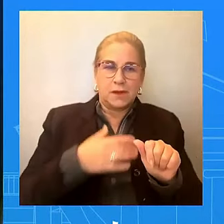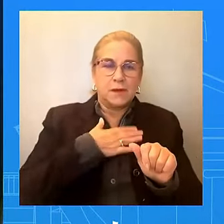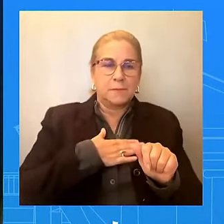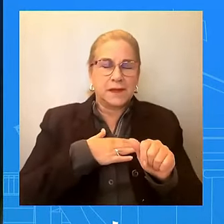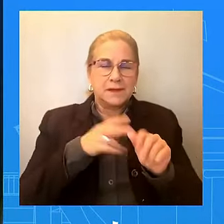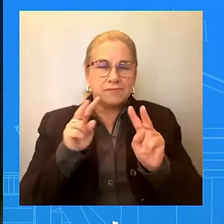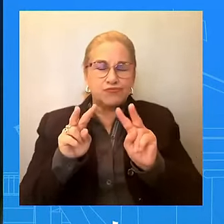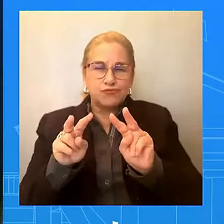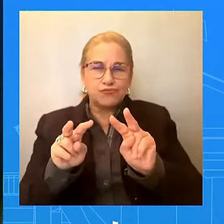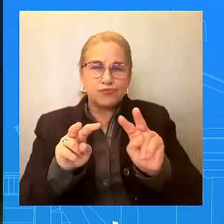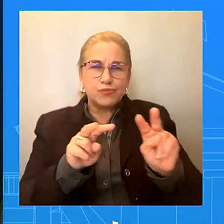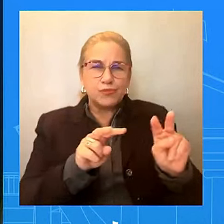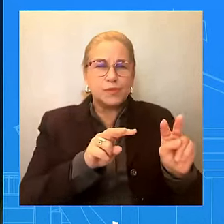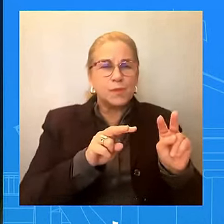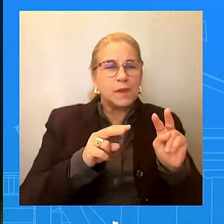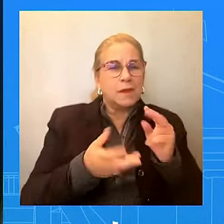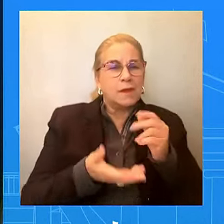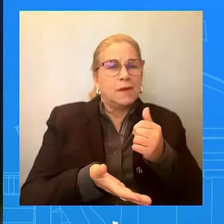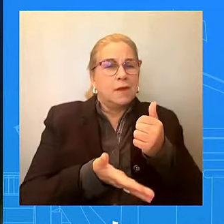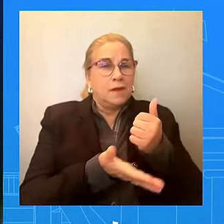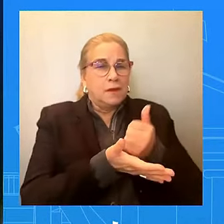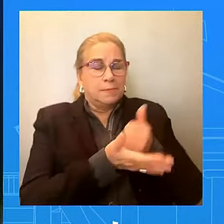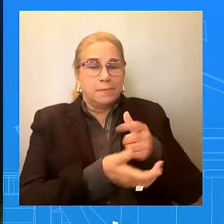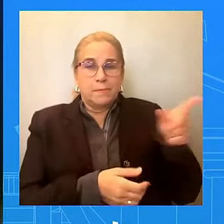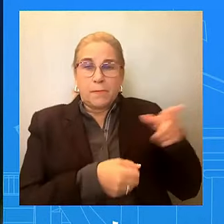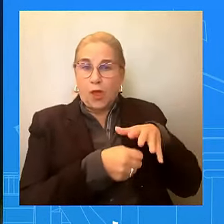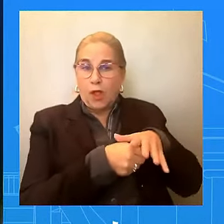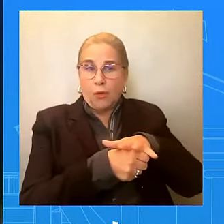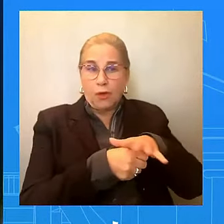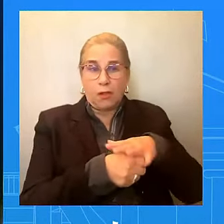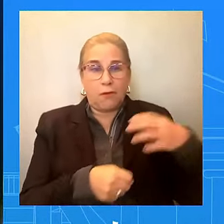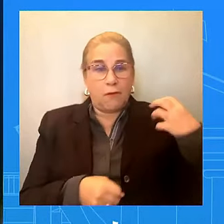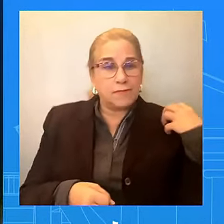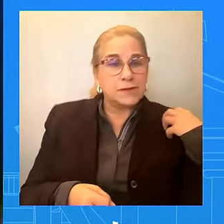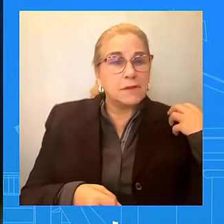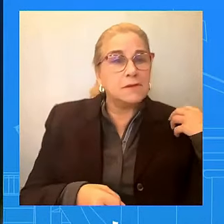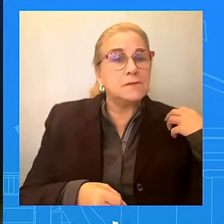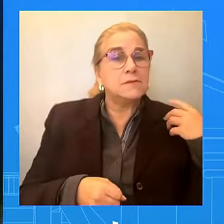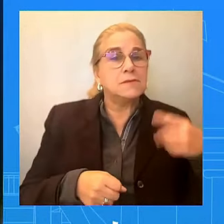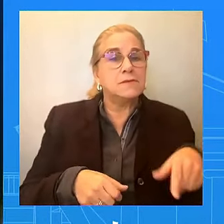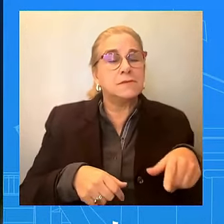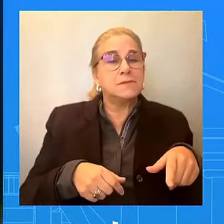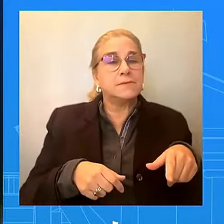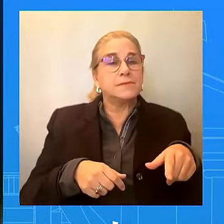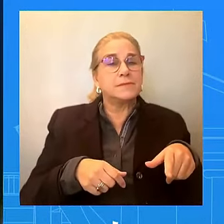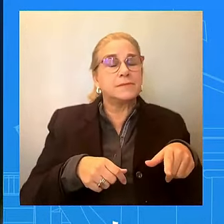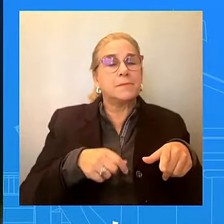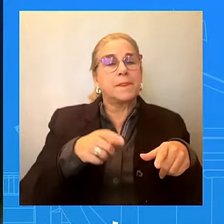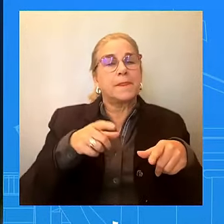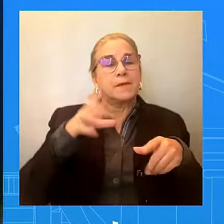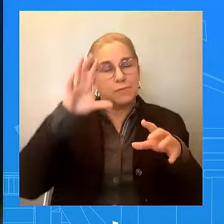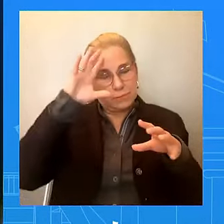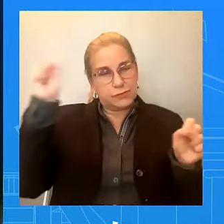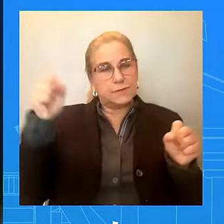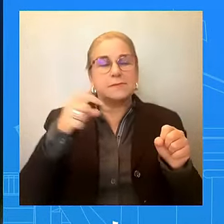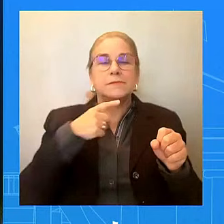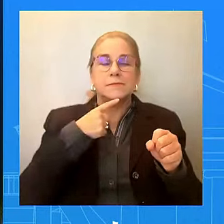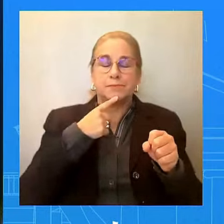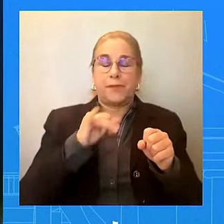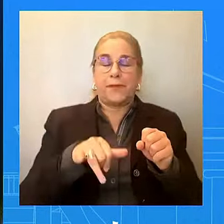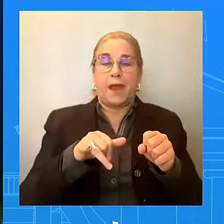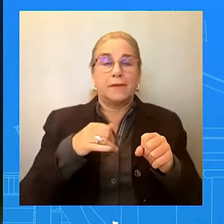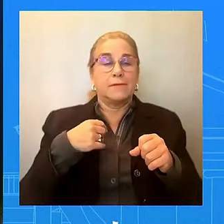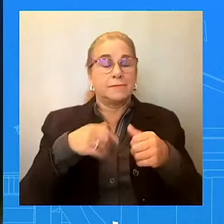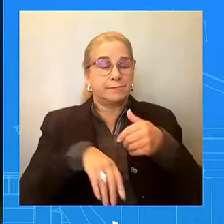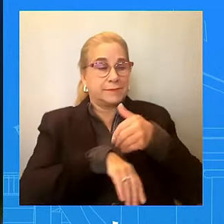takes. Now, as you all know, this is an ongoing response, and we are getting information in real time. We're very